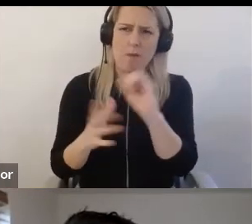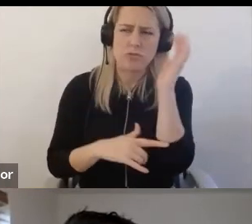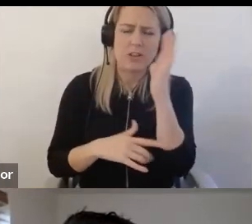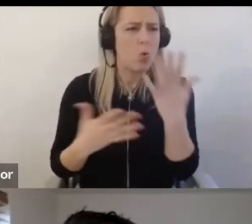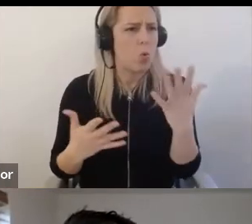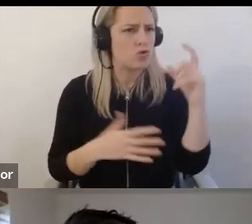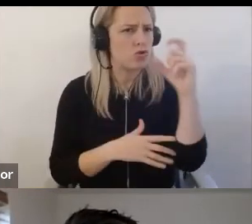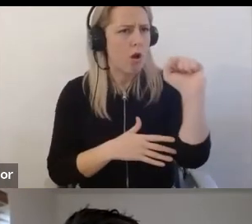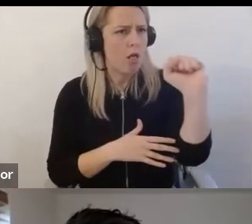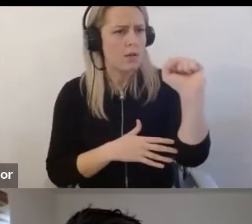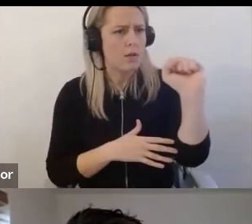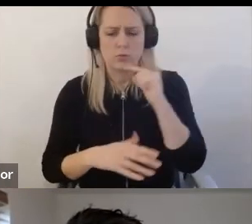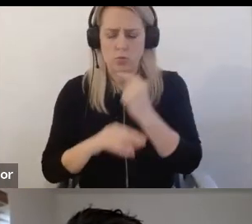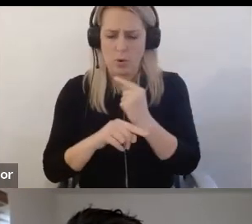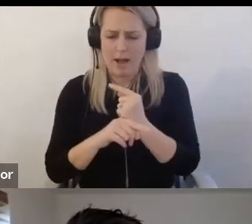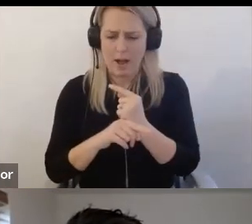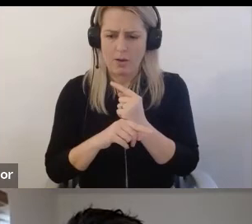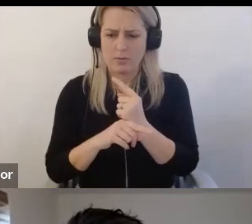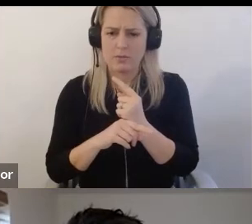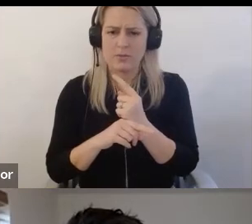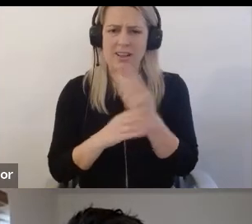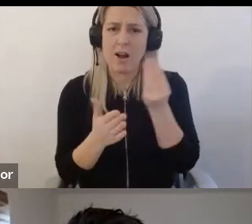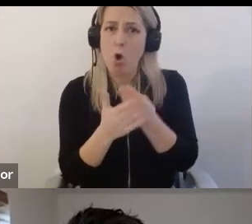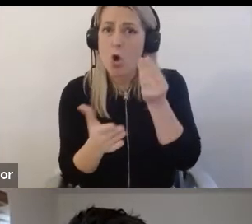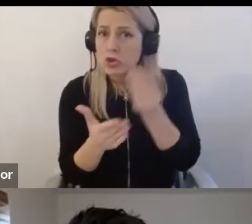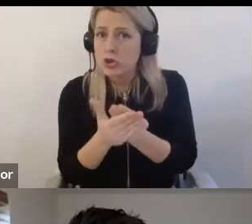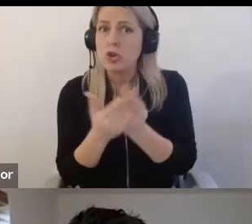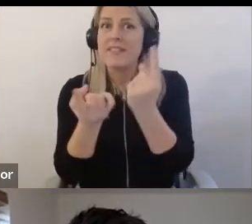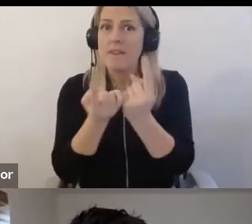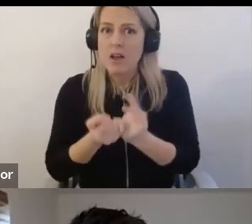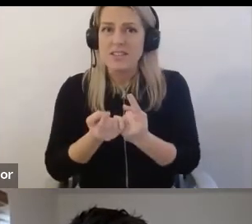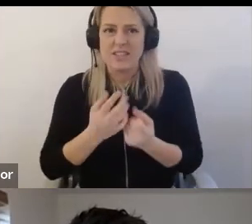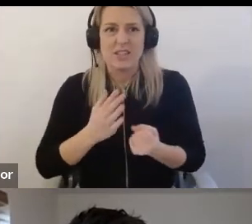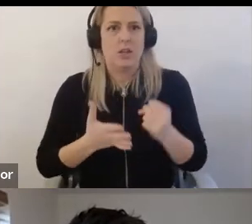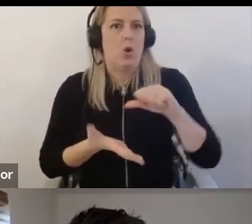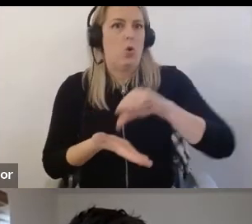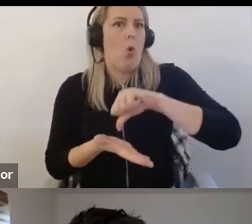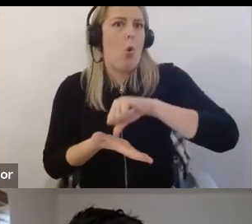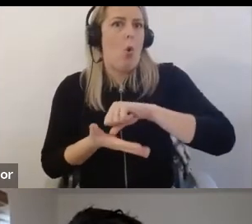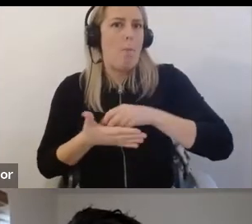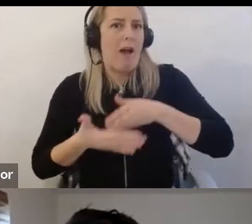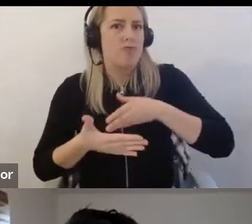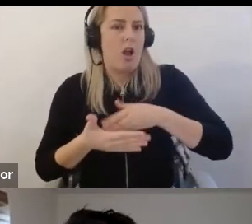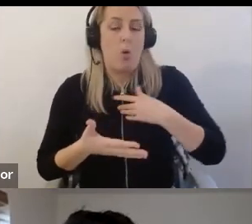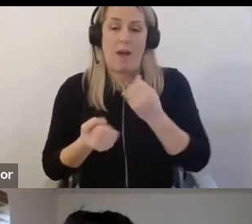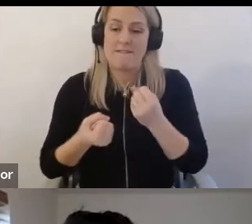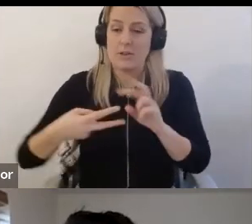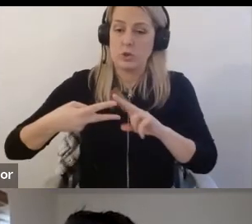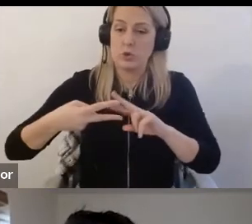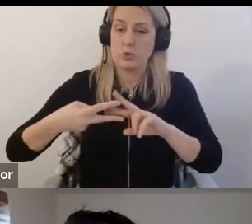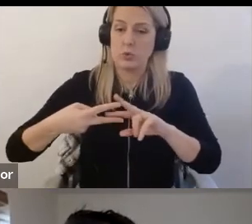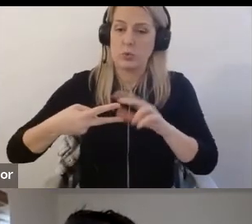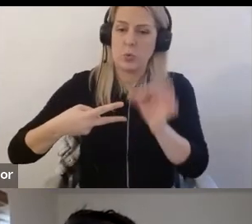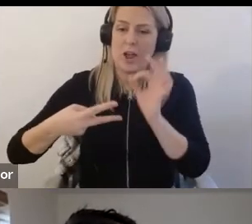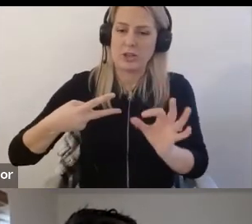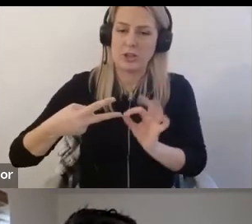about the actual cost of devices as being a core barrier. And then we've got two other questions, which I've already got, but I just